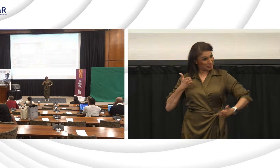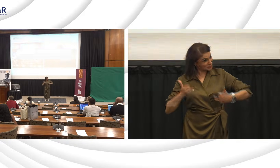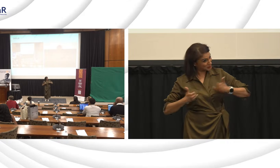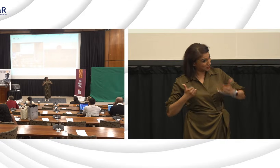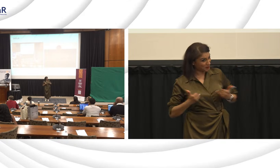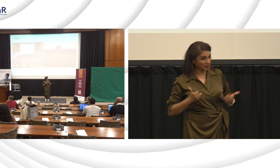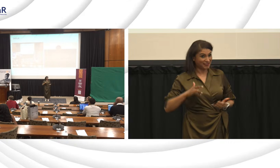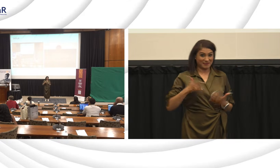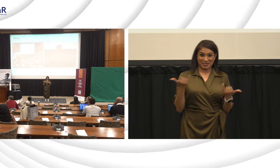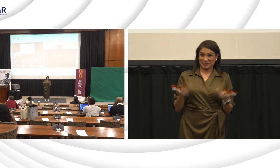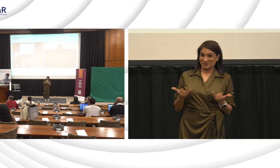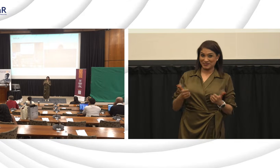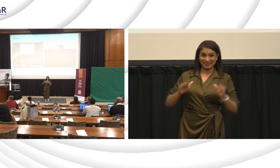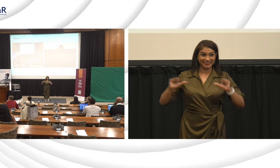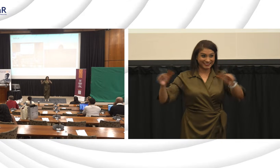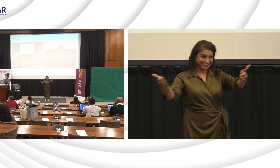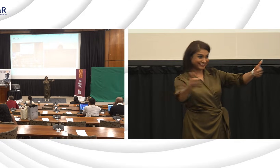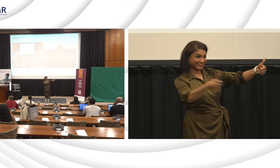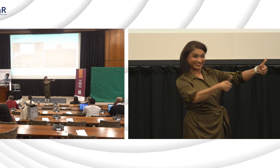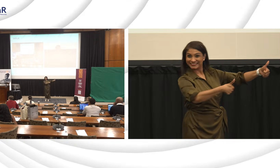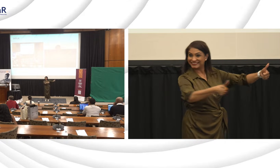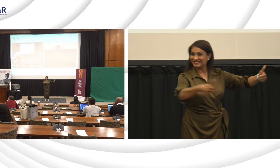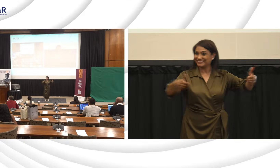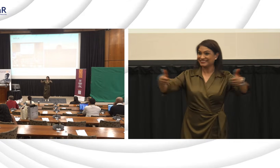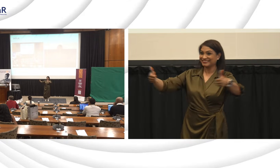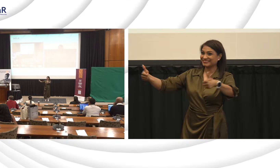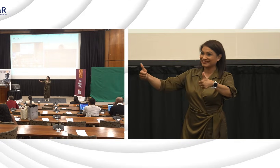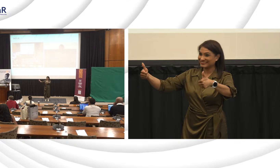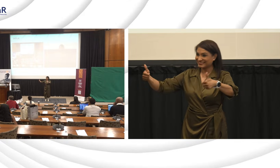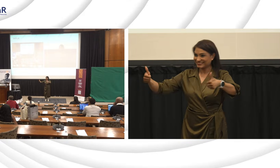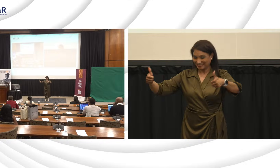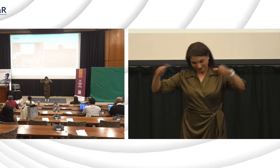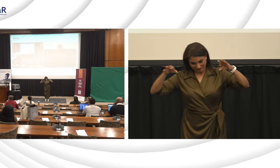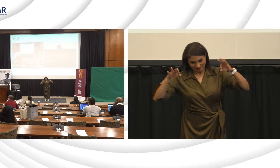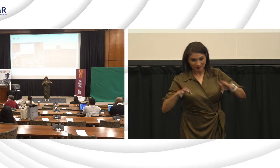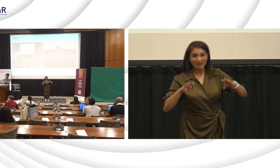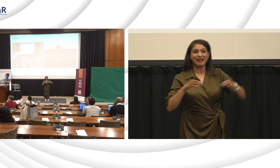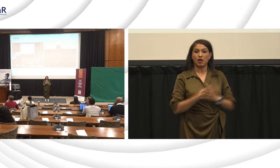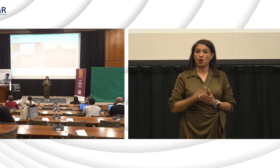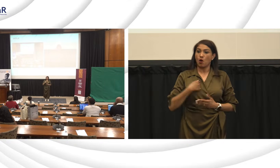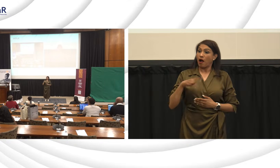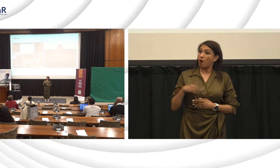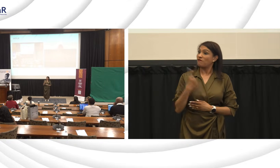flows naturally and that we enjoy today's event. Yes.